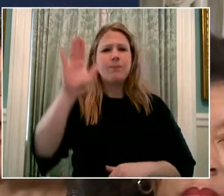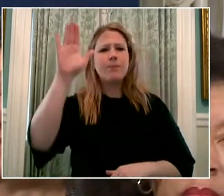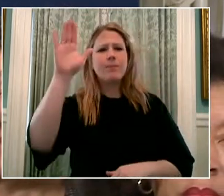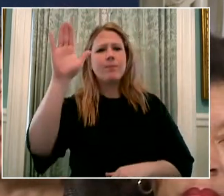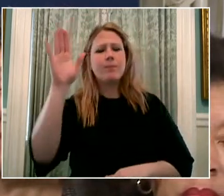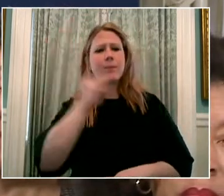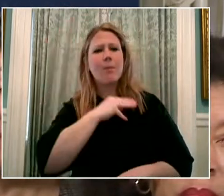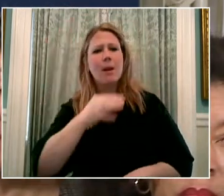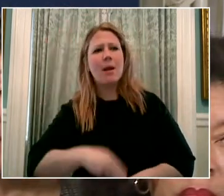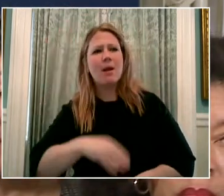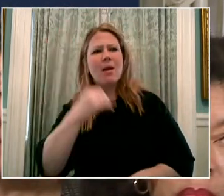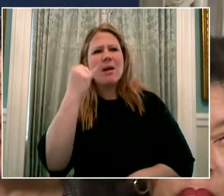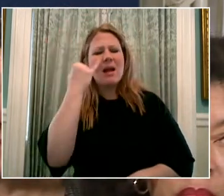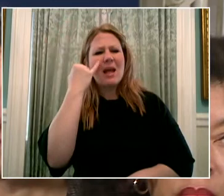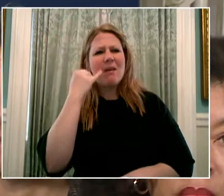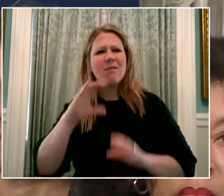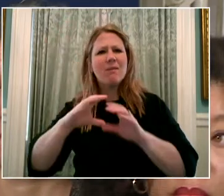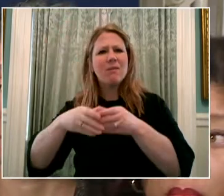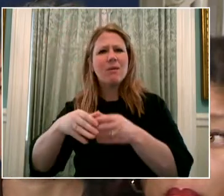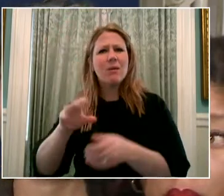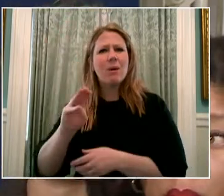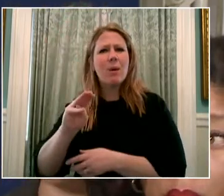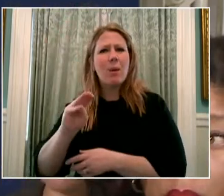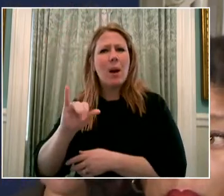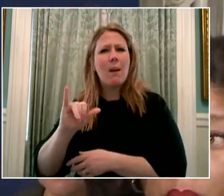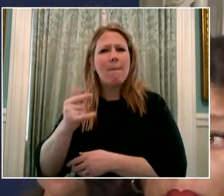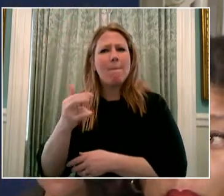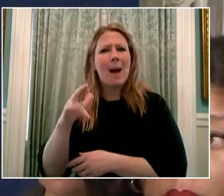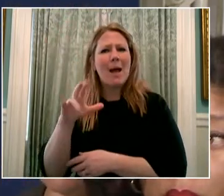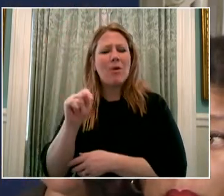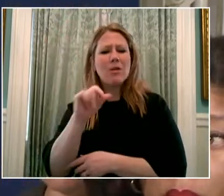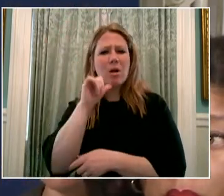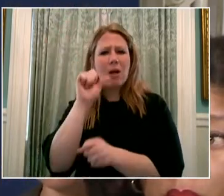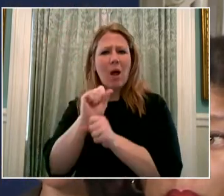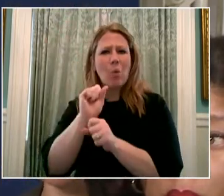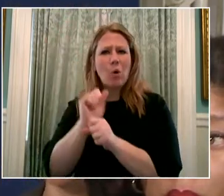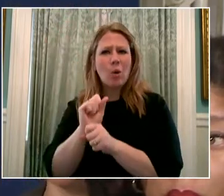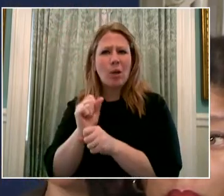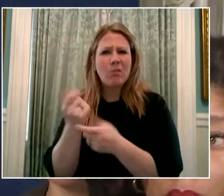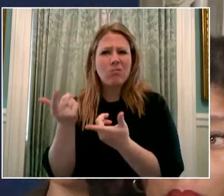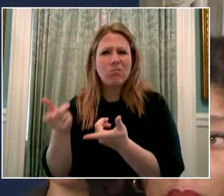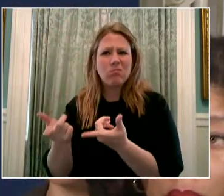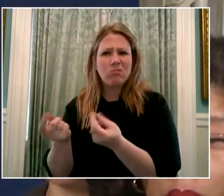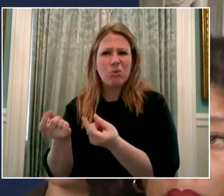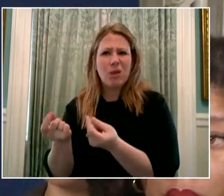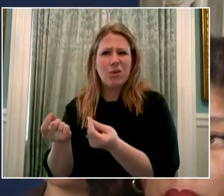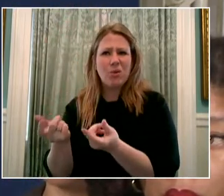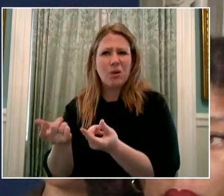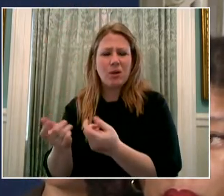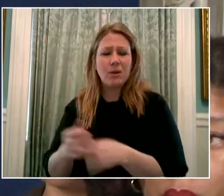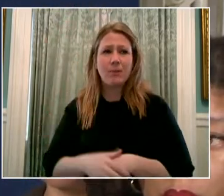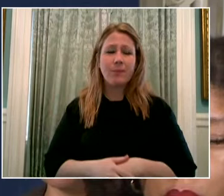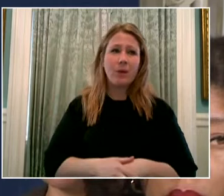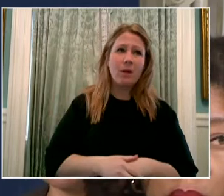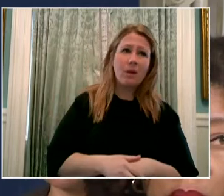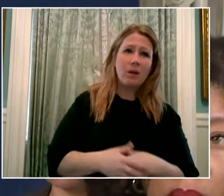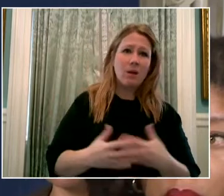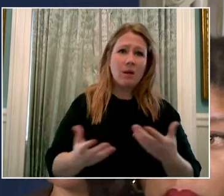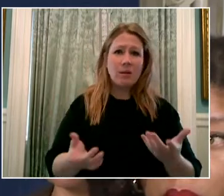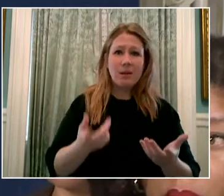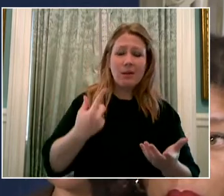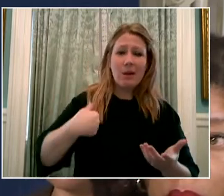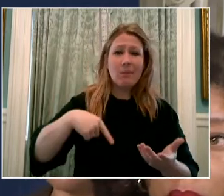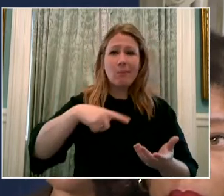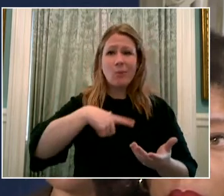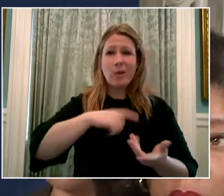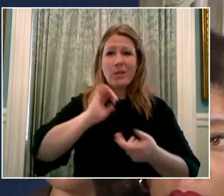working legally, what are they doing? Well, we've created almost a black market for workers. Some of them